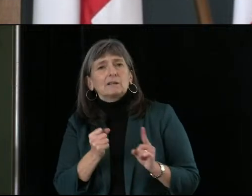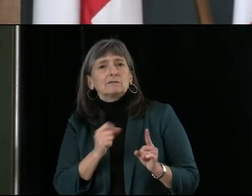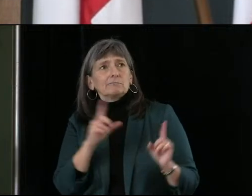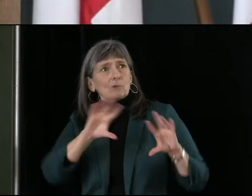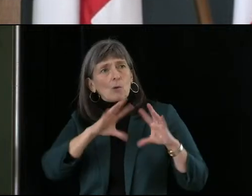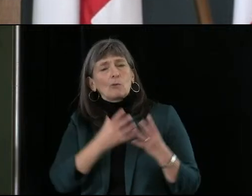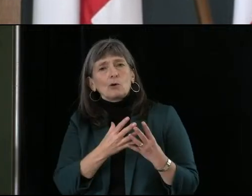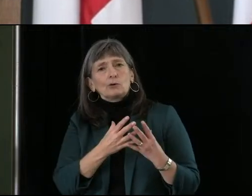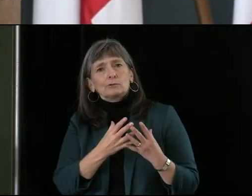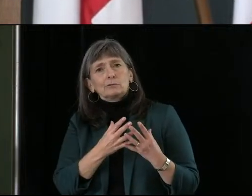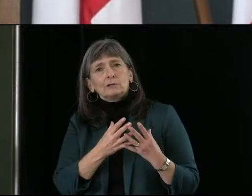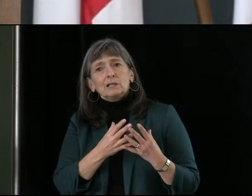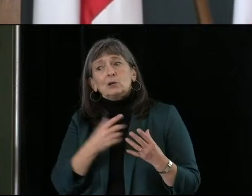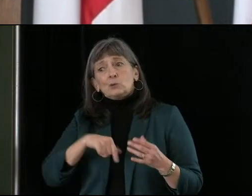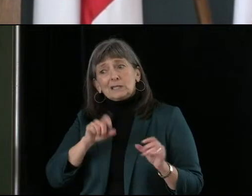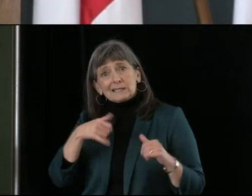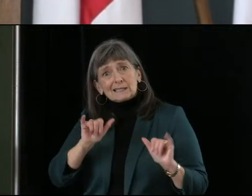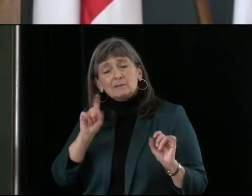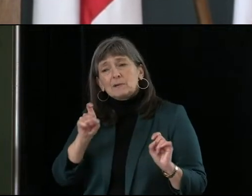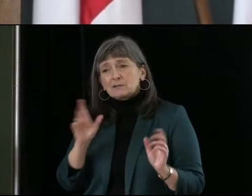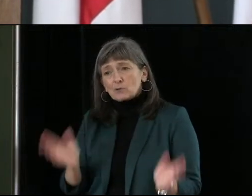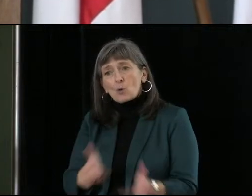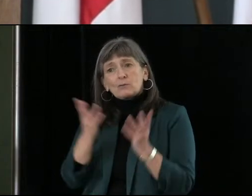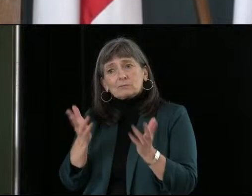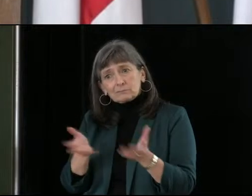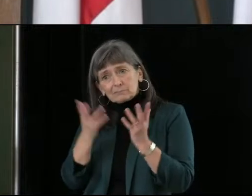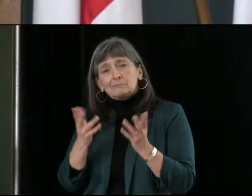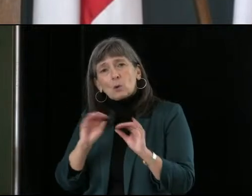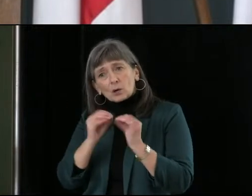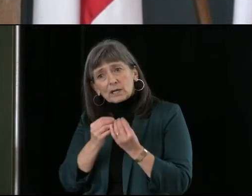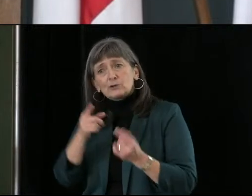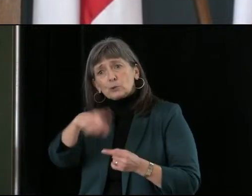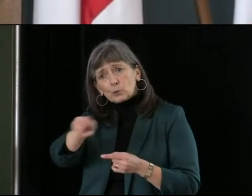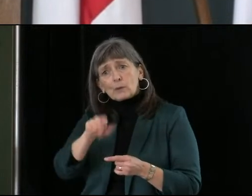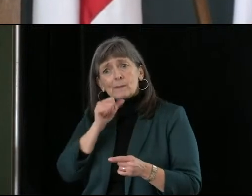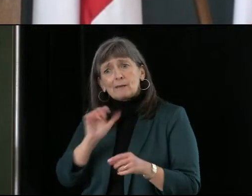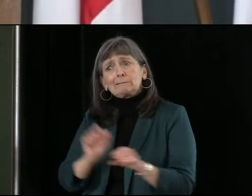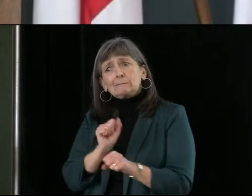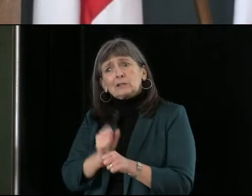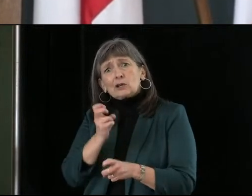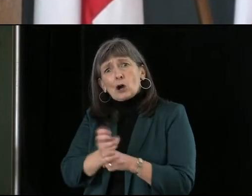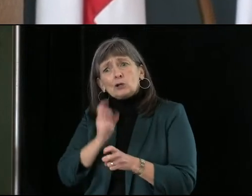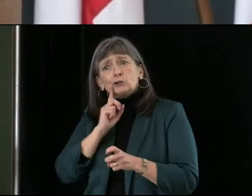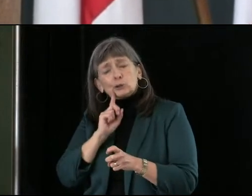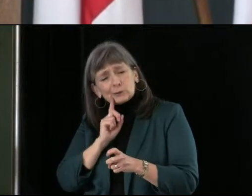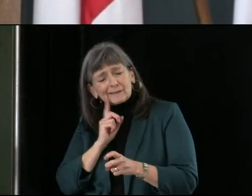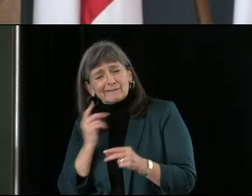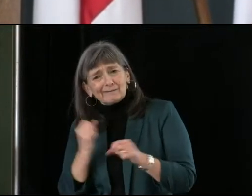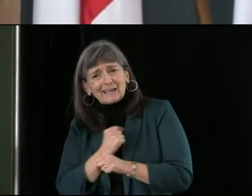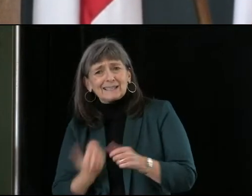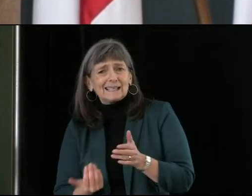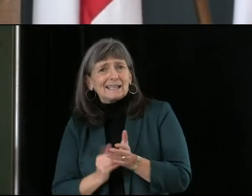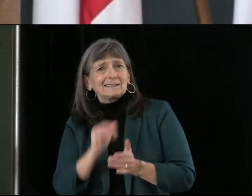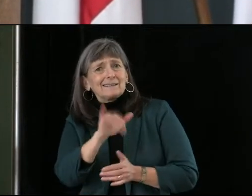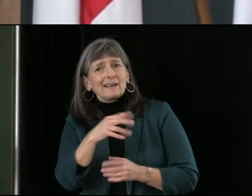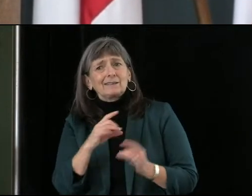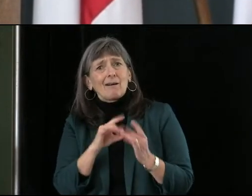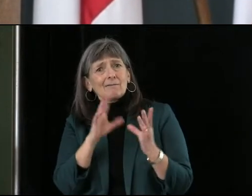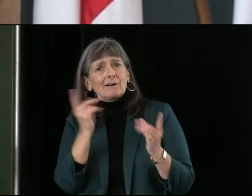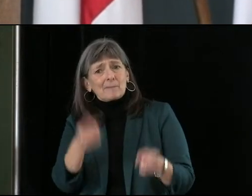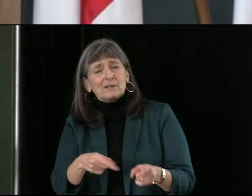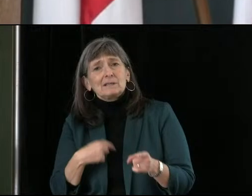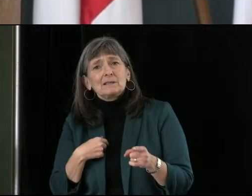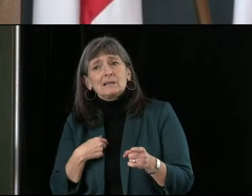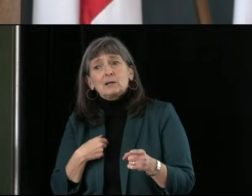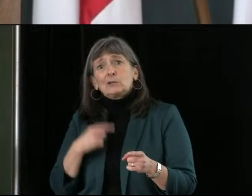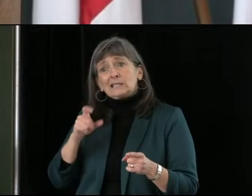support individuals and organizations that are actively working to combat this hate through